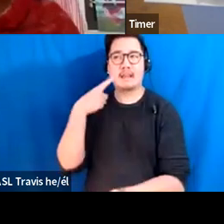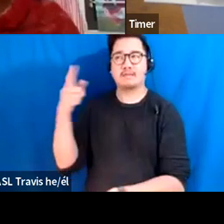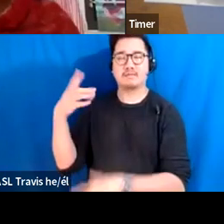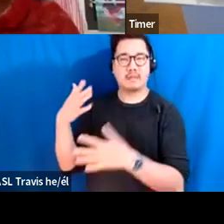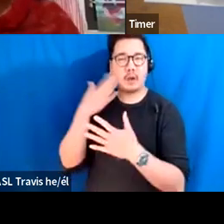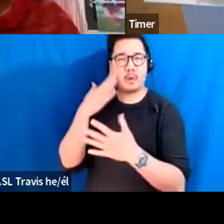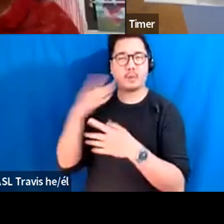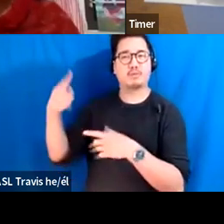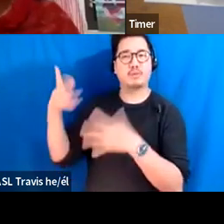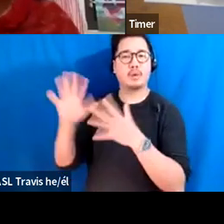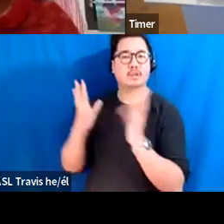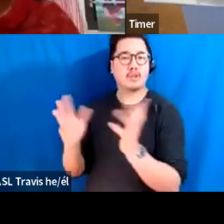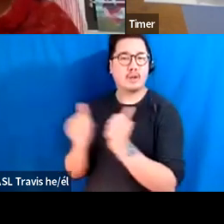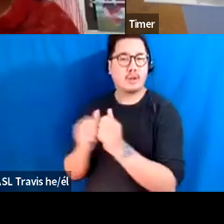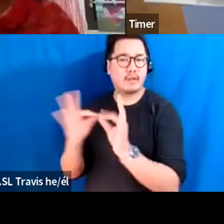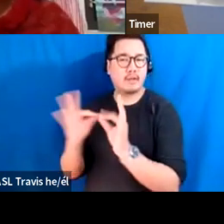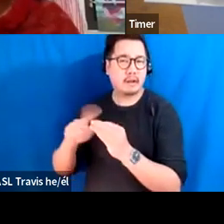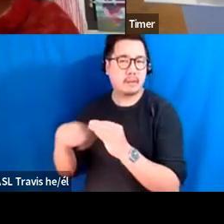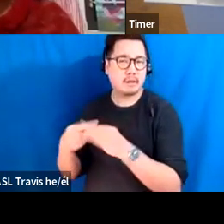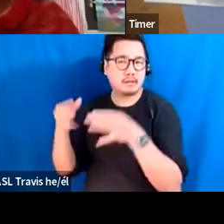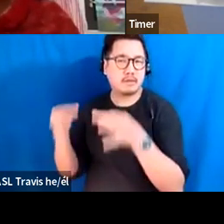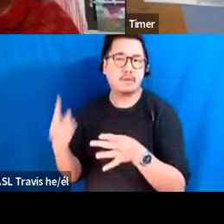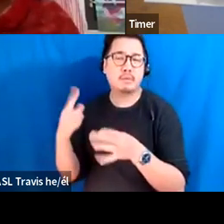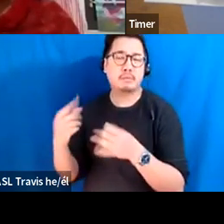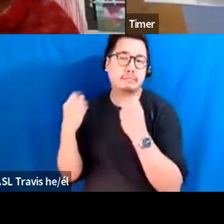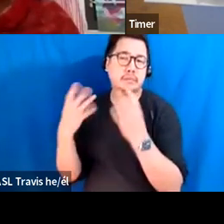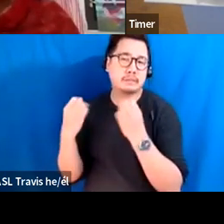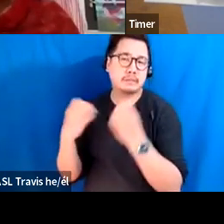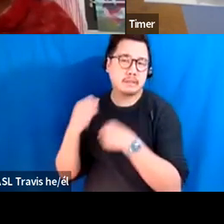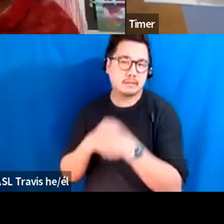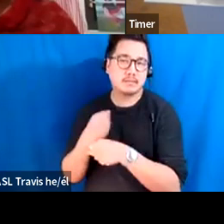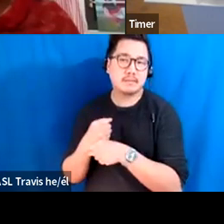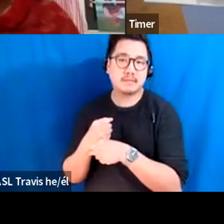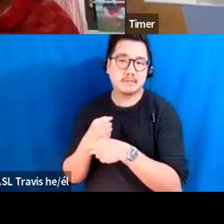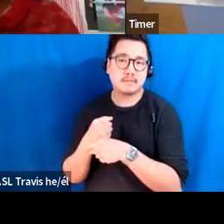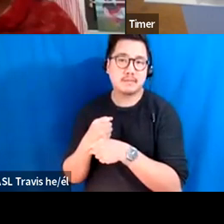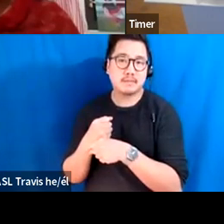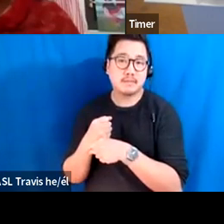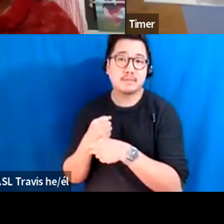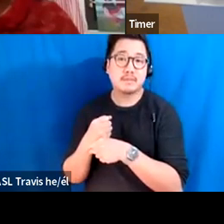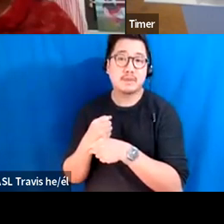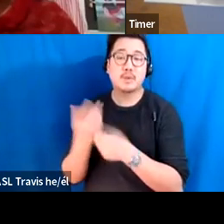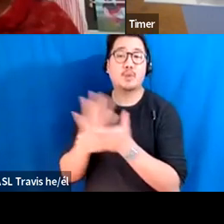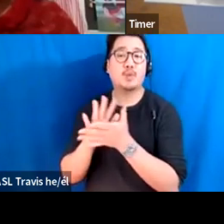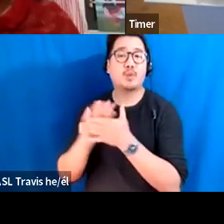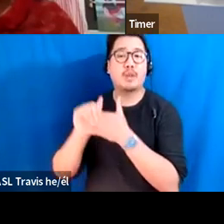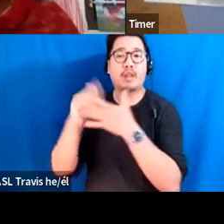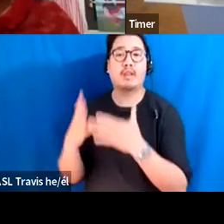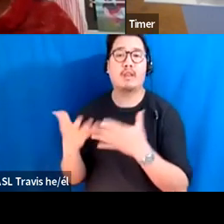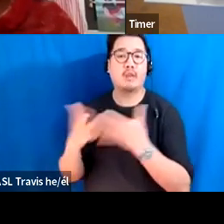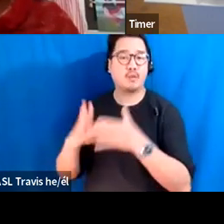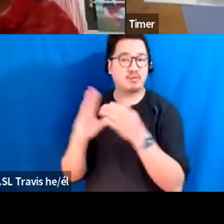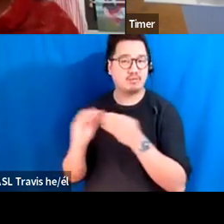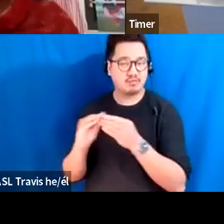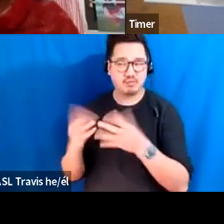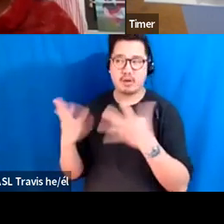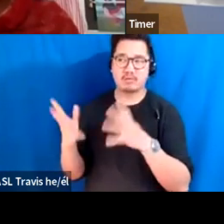decision um for many years that's what the both school leaders said that they have talked about this